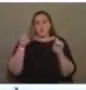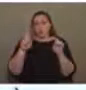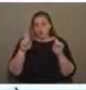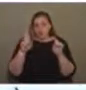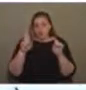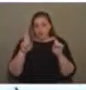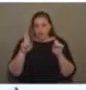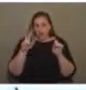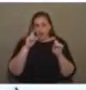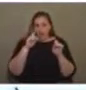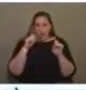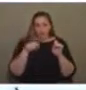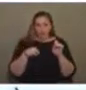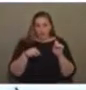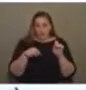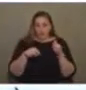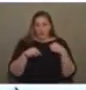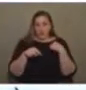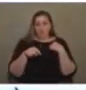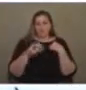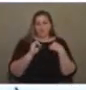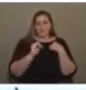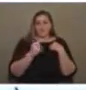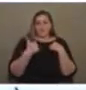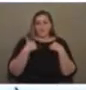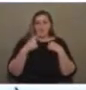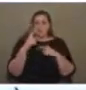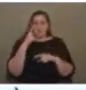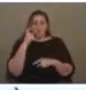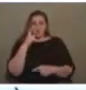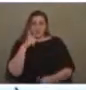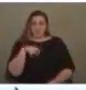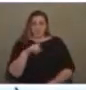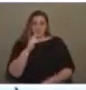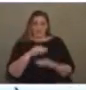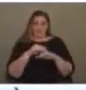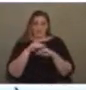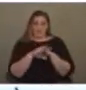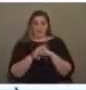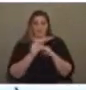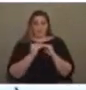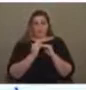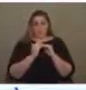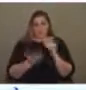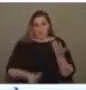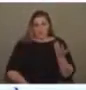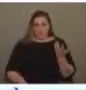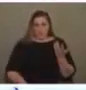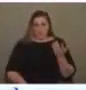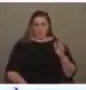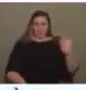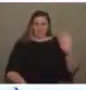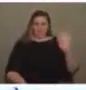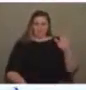which I don't think you've done, nor have I. But my speculation would be that the effect would be minimal,